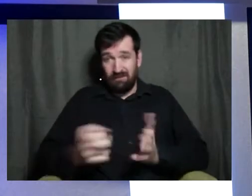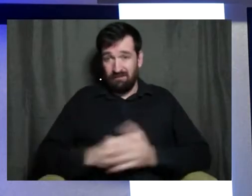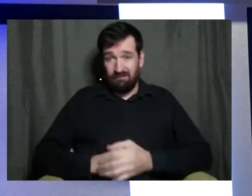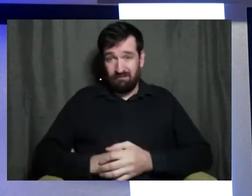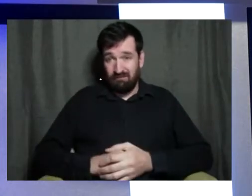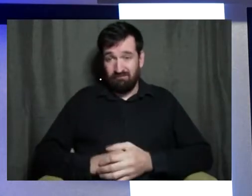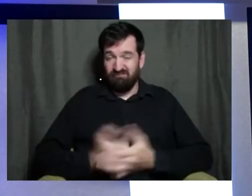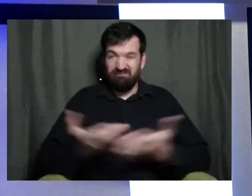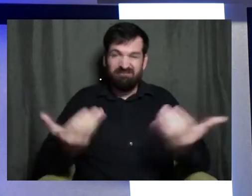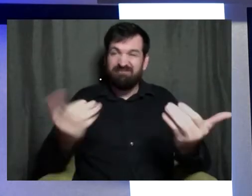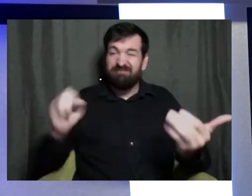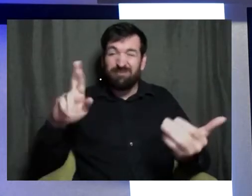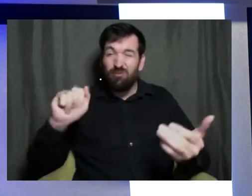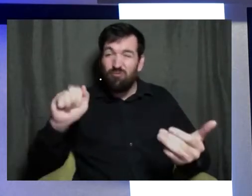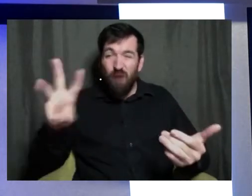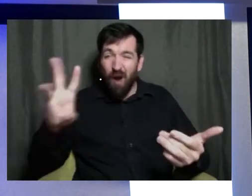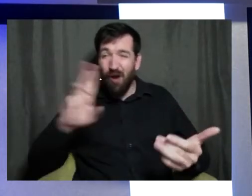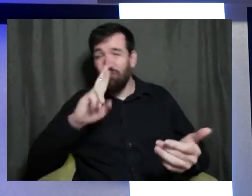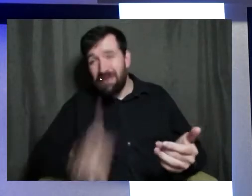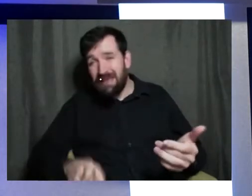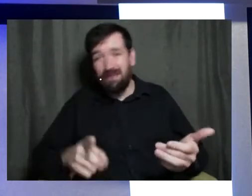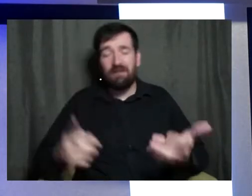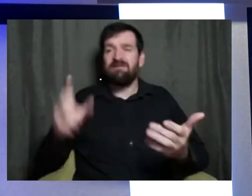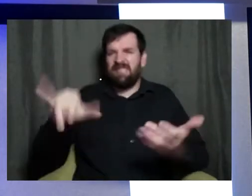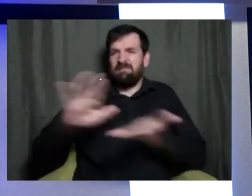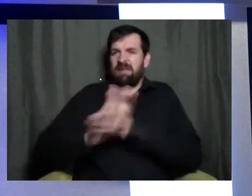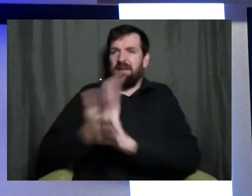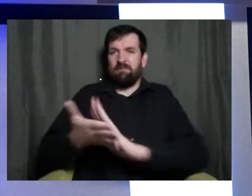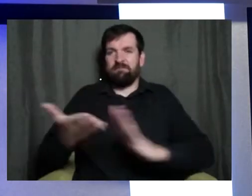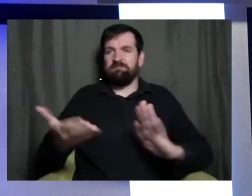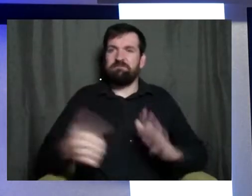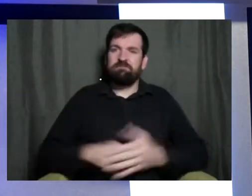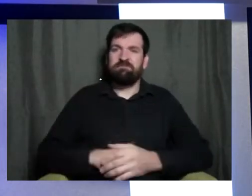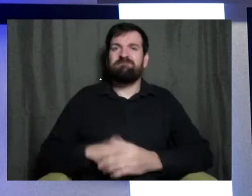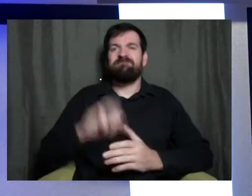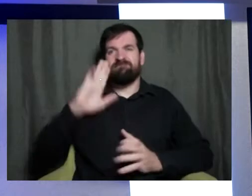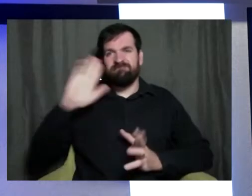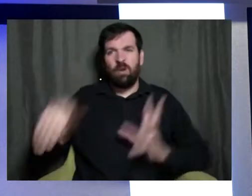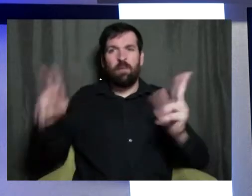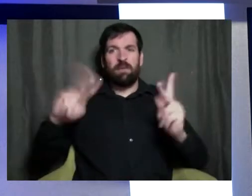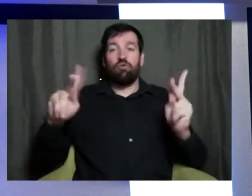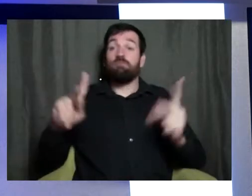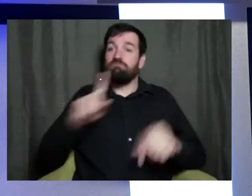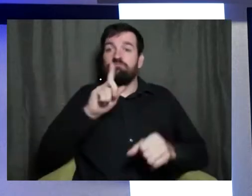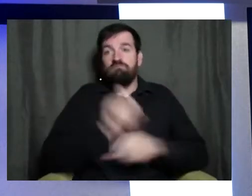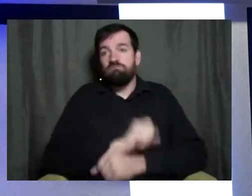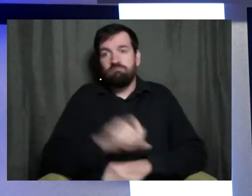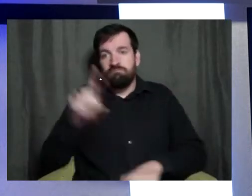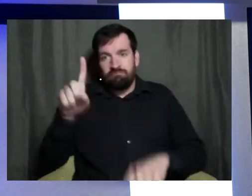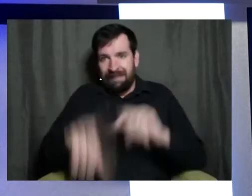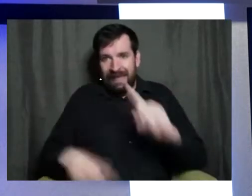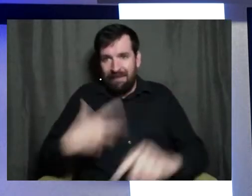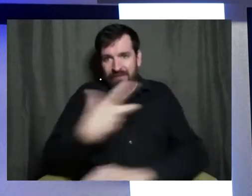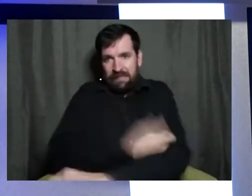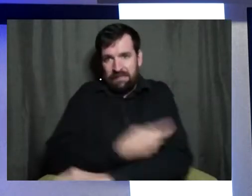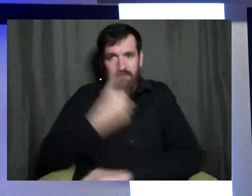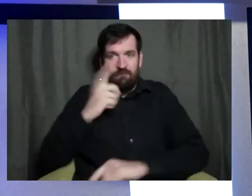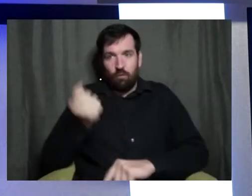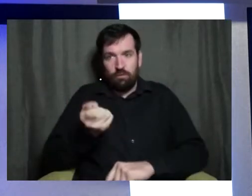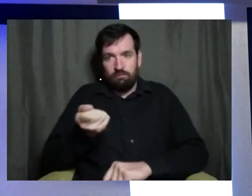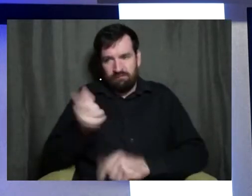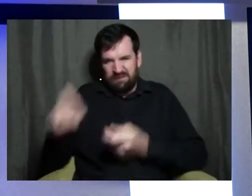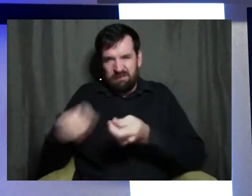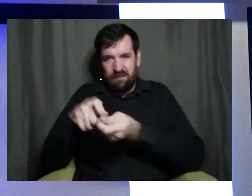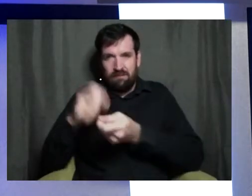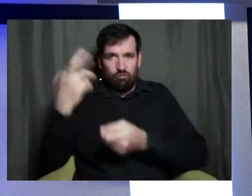because that's what this has turned into. It's we know there are people who legitimately cannot be vaccinated for certain reasons. We get that. There are people who